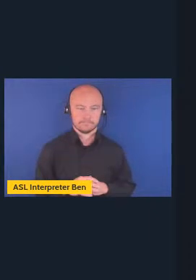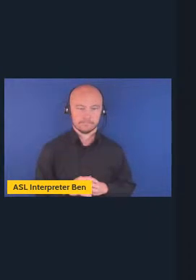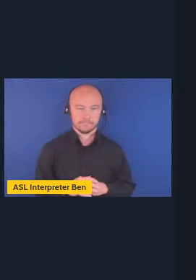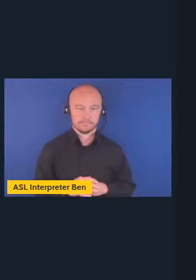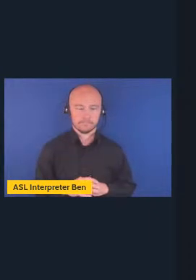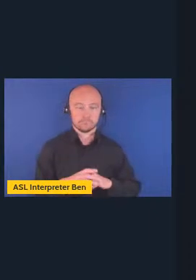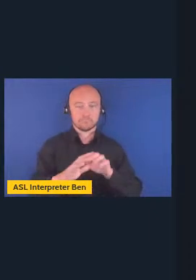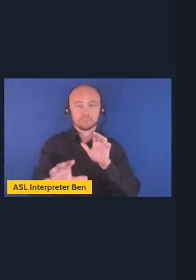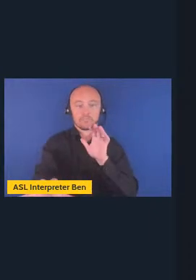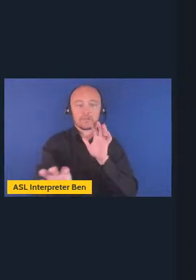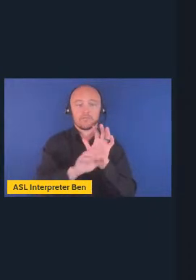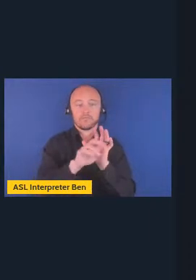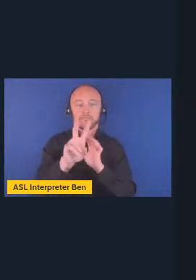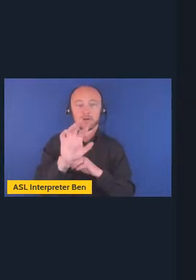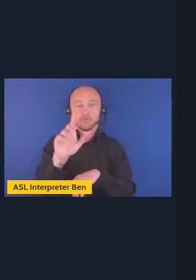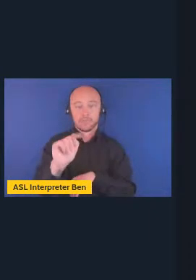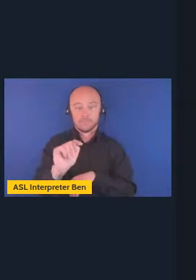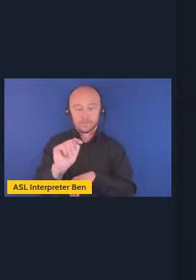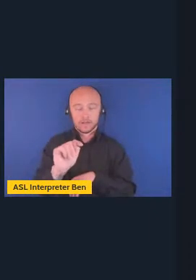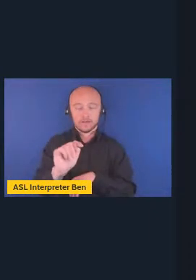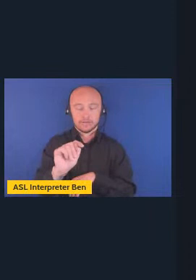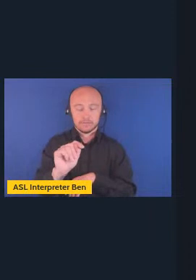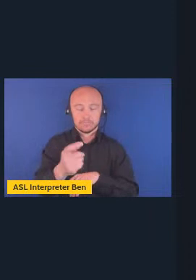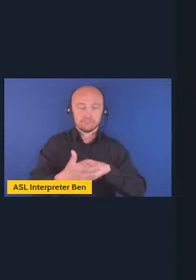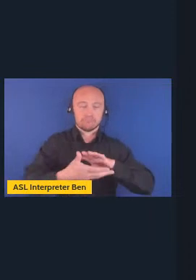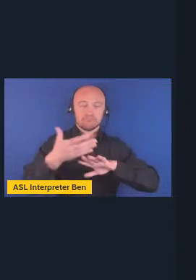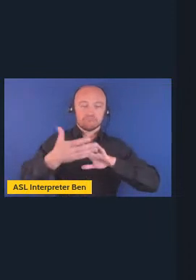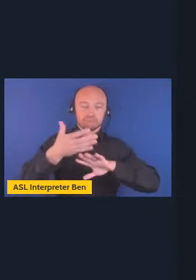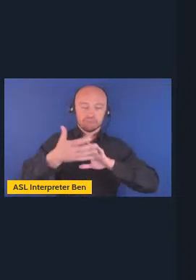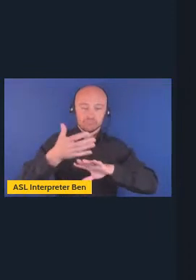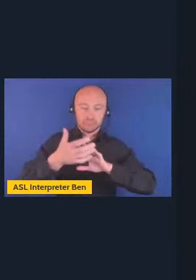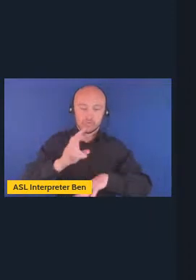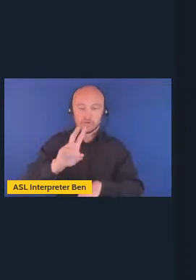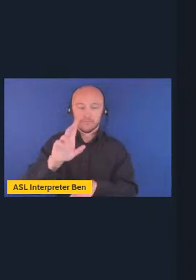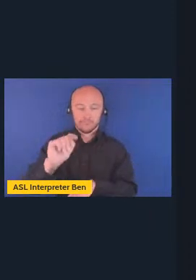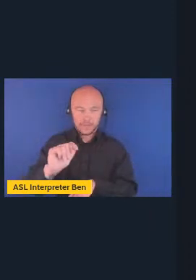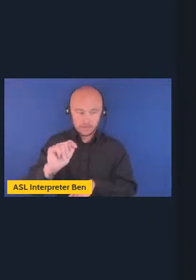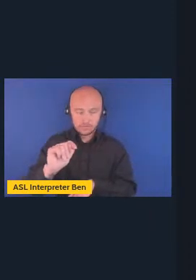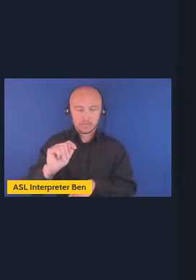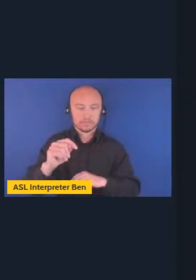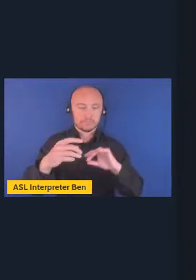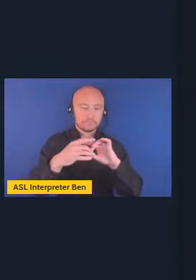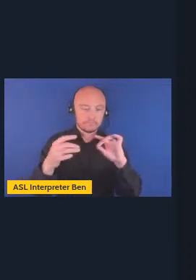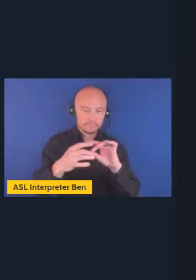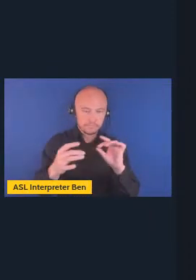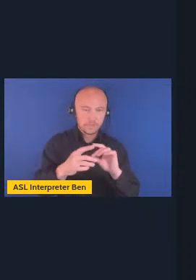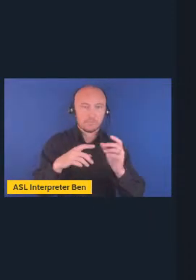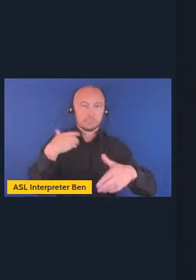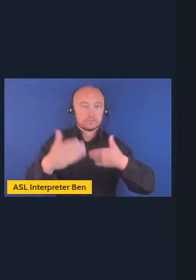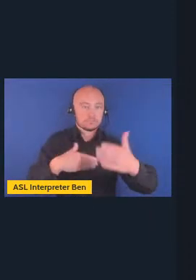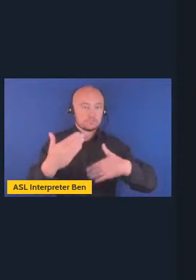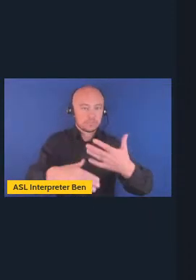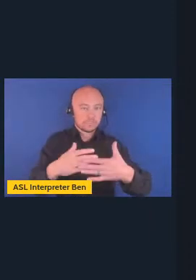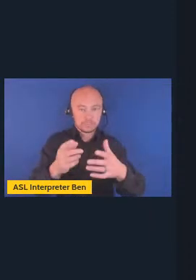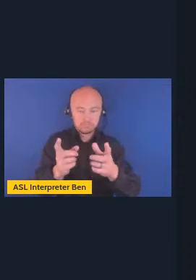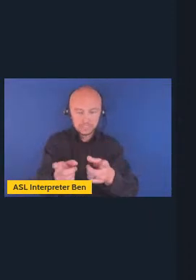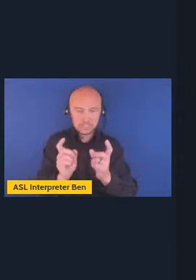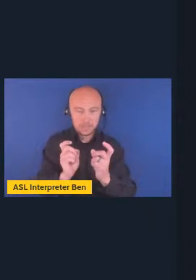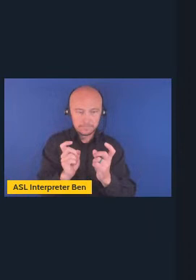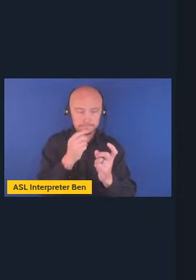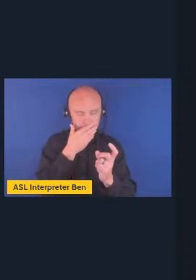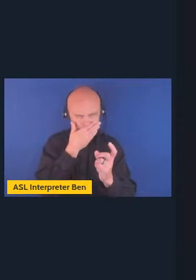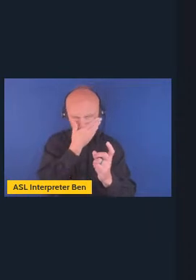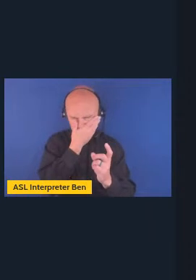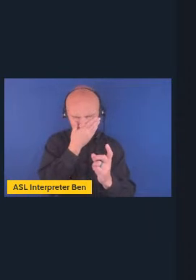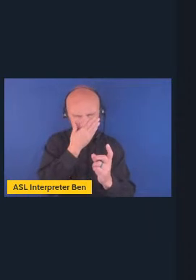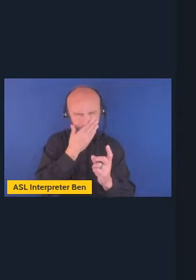Locate the Vagrant file path and run Vagrant up command to spin up the virtual machine using